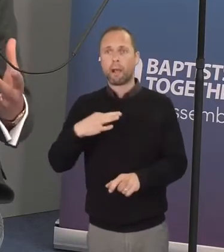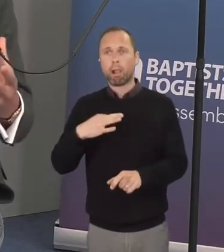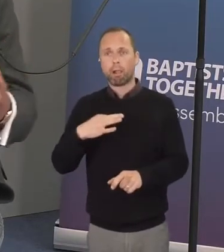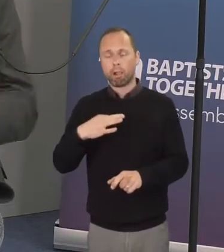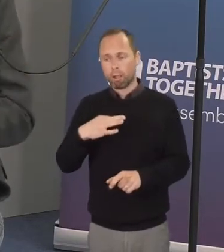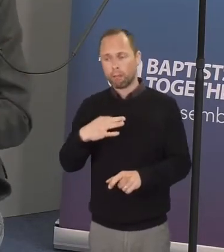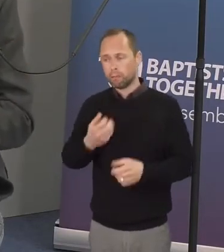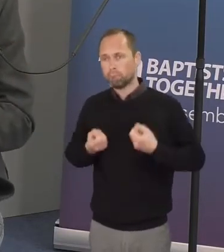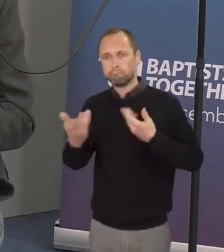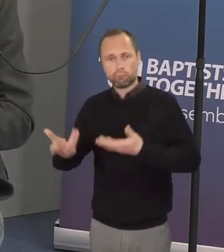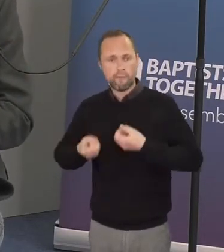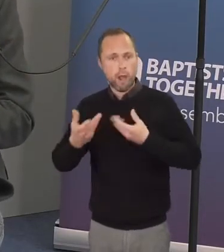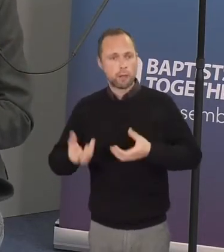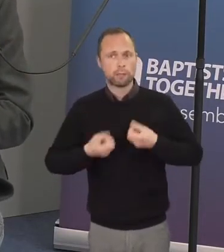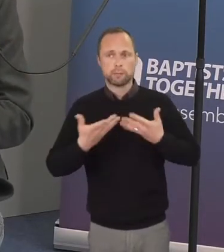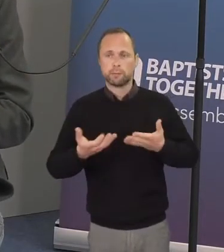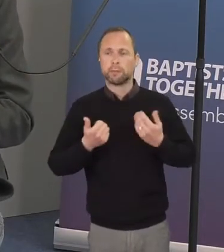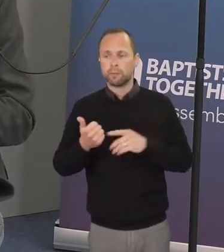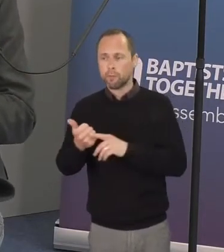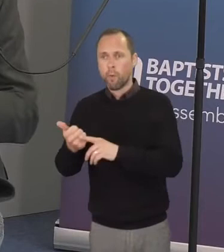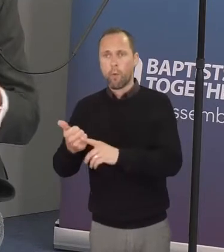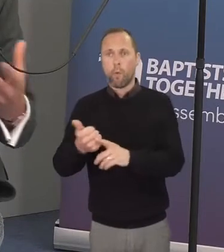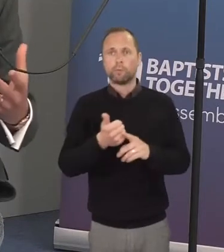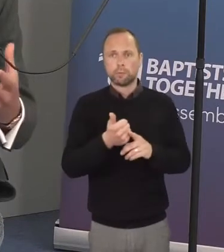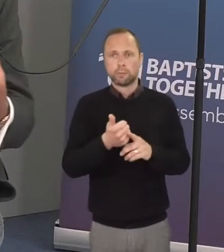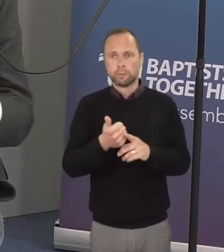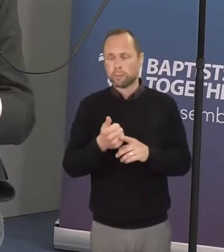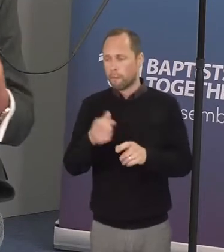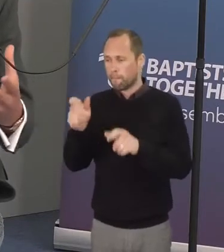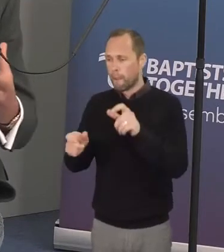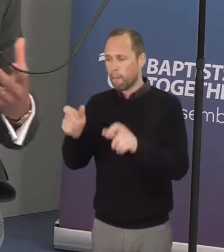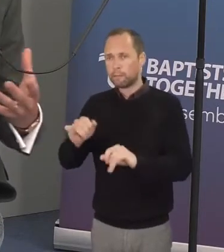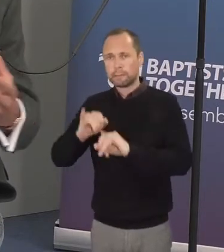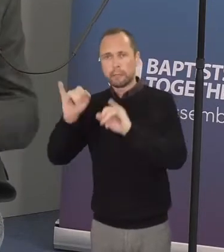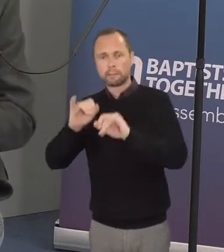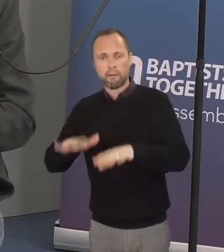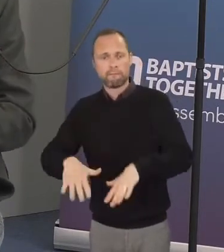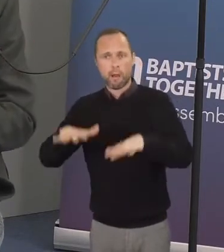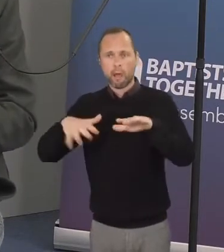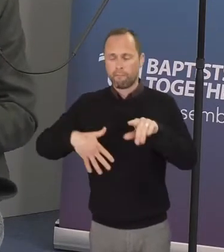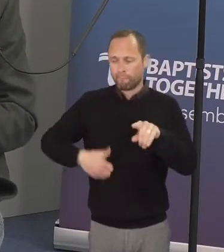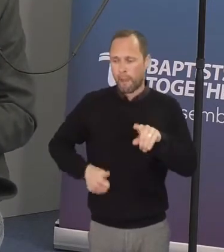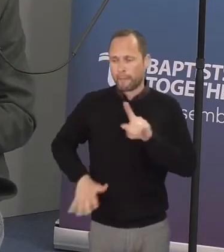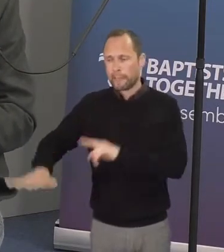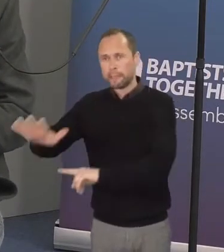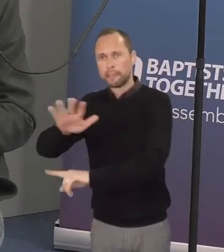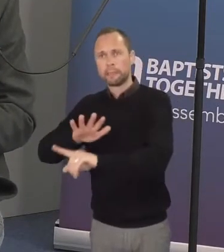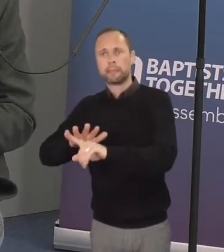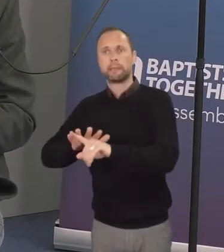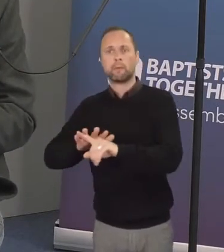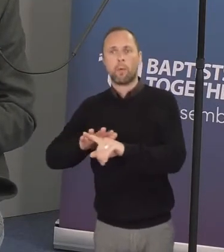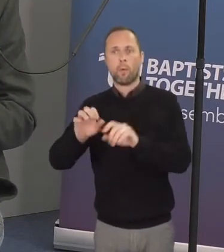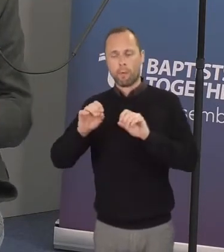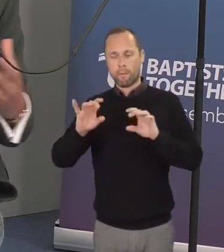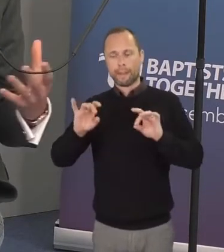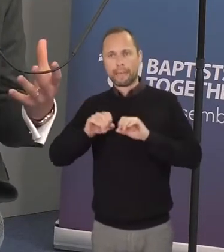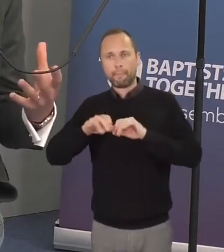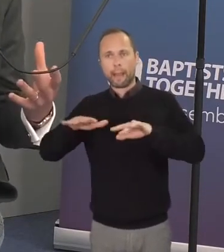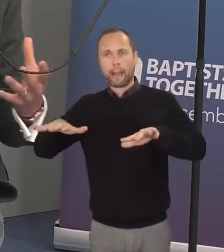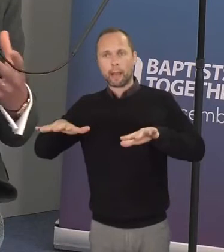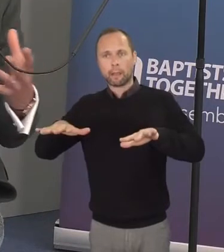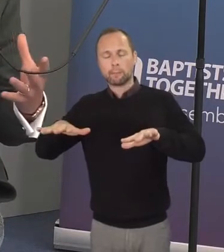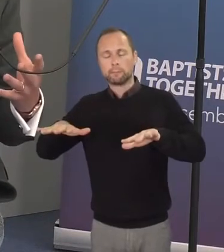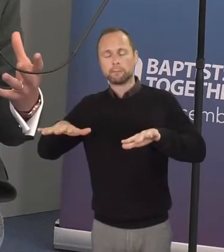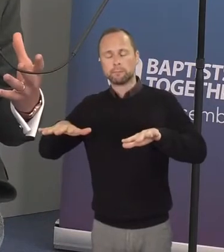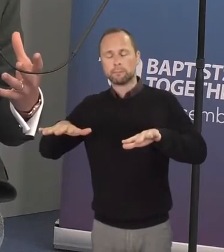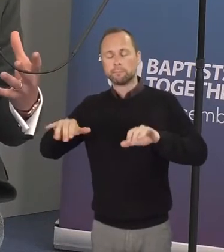still be there to help people when disaster, flood, famine or pandemic strike. I think with